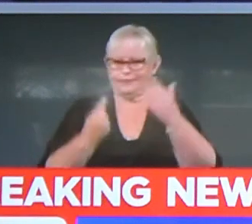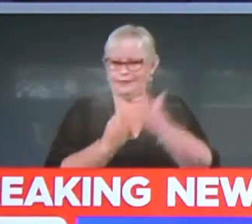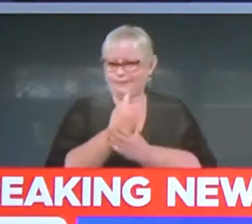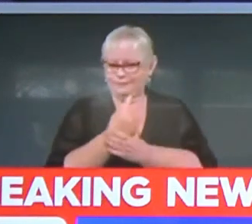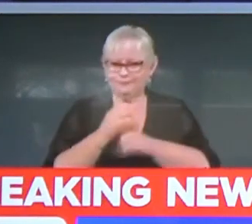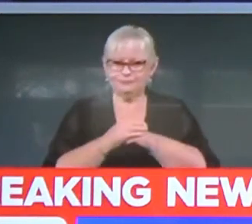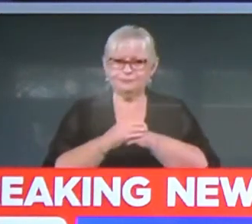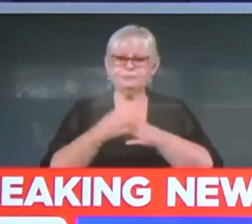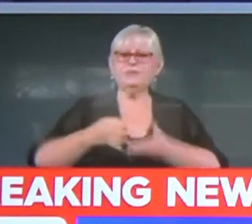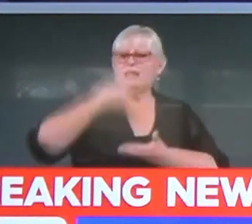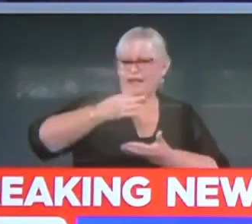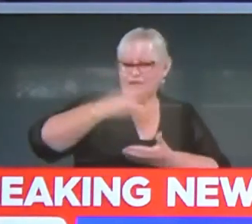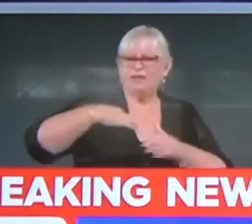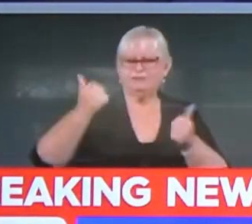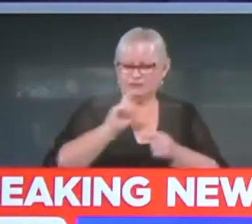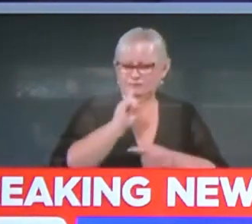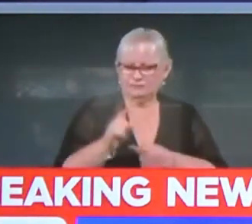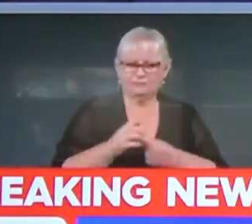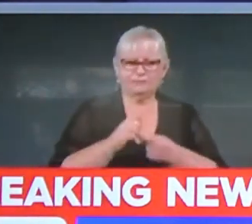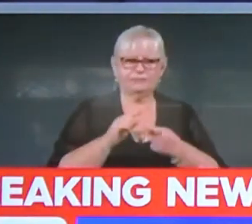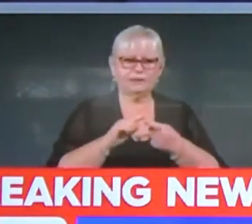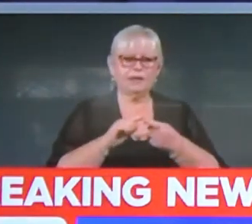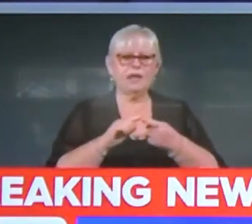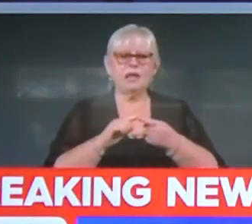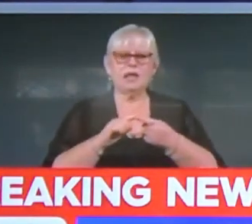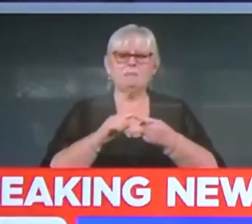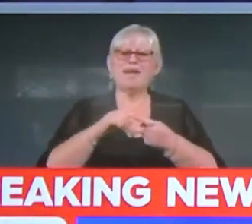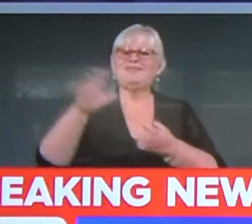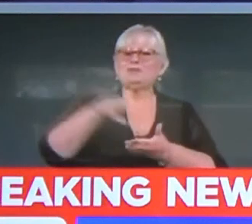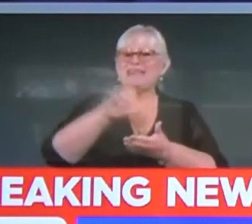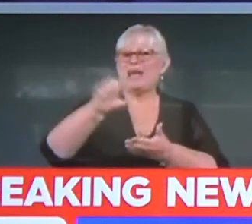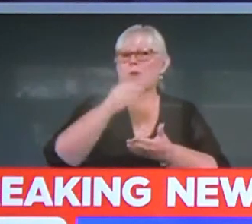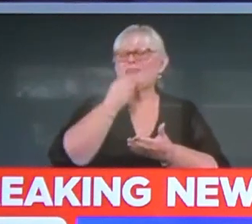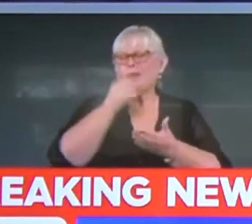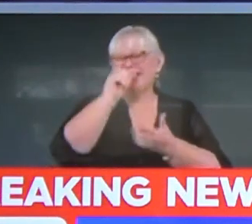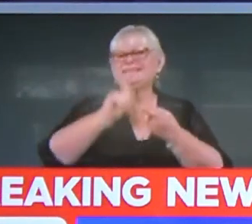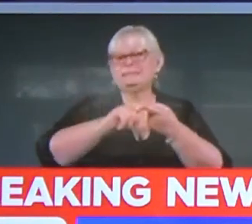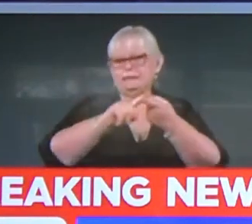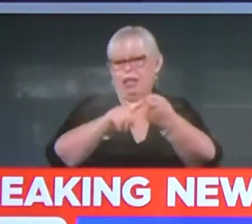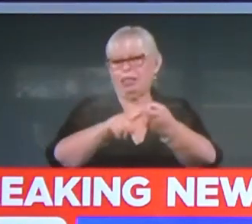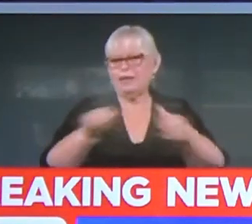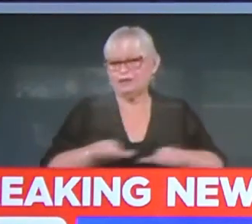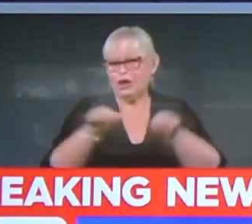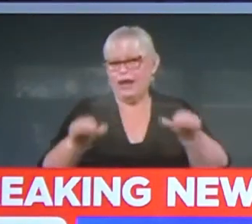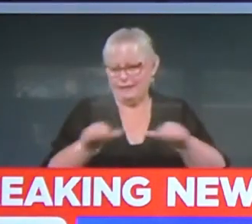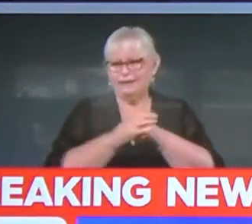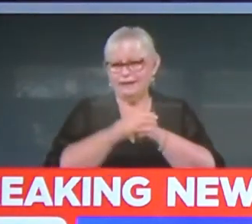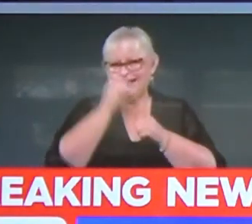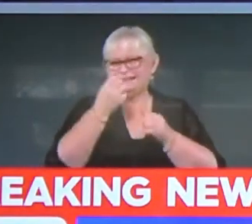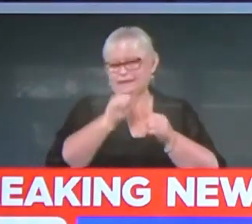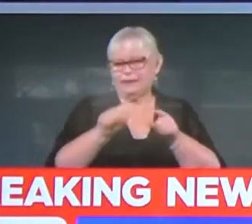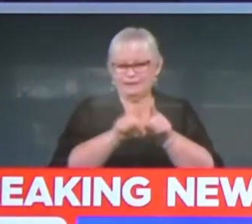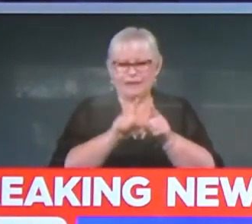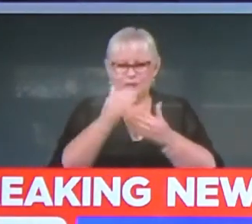place. Cafes, I've already said, but for takeaway, that will continue. So no change to the issues around